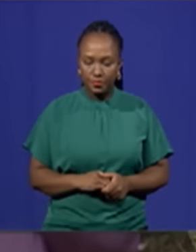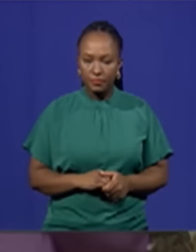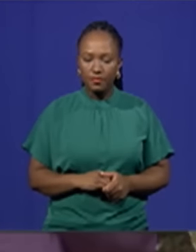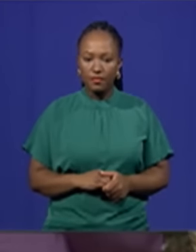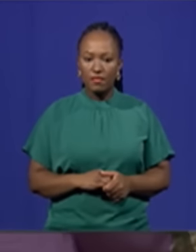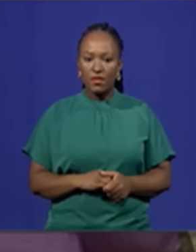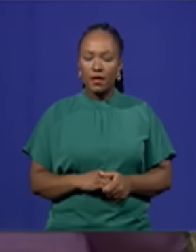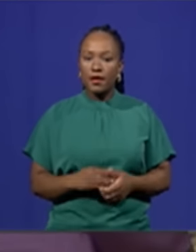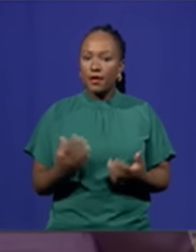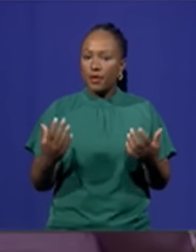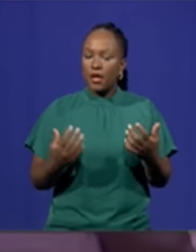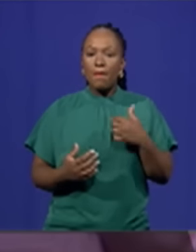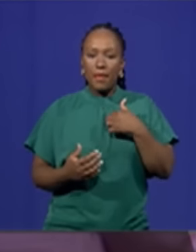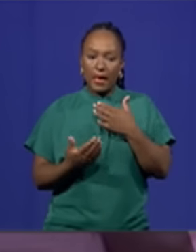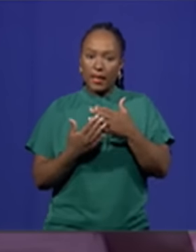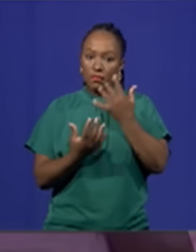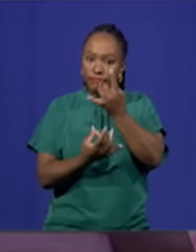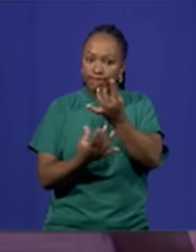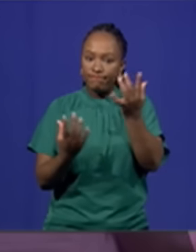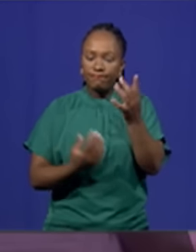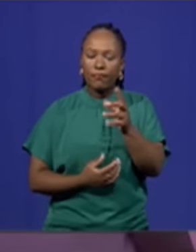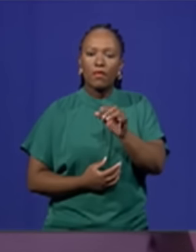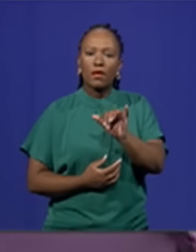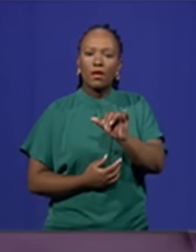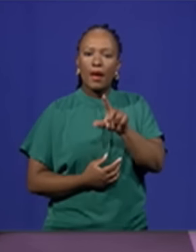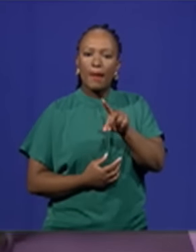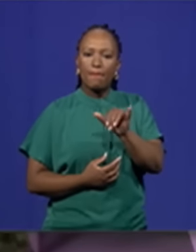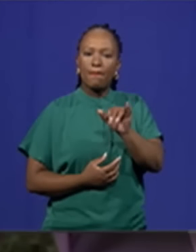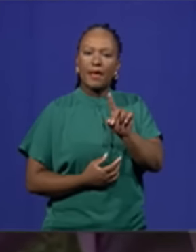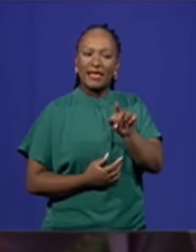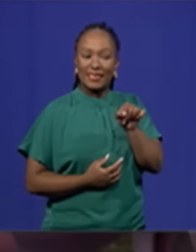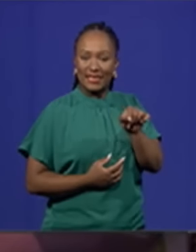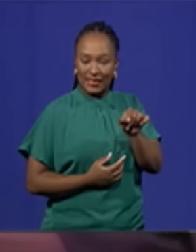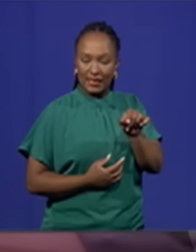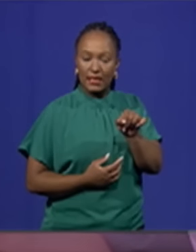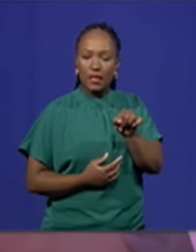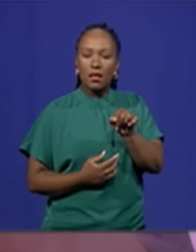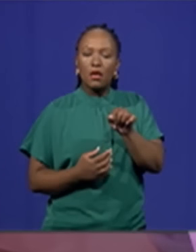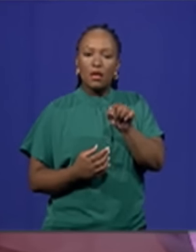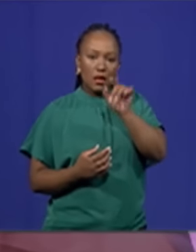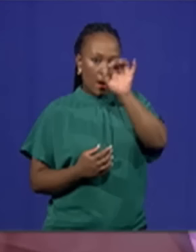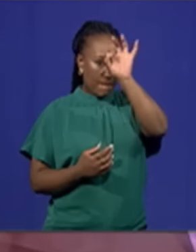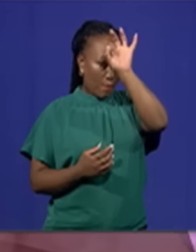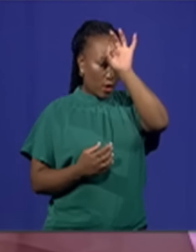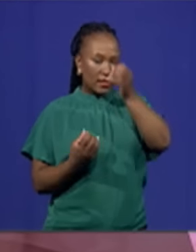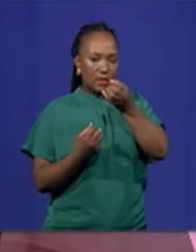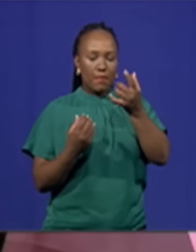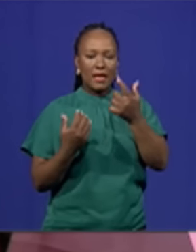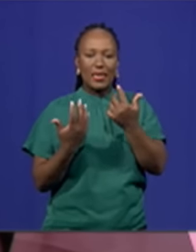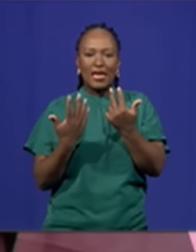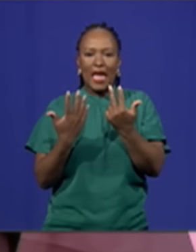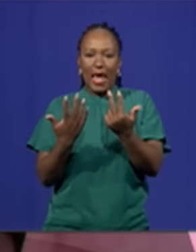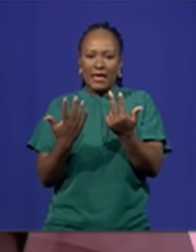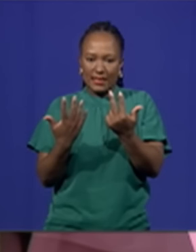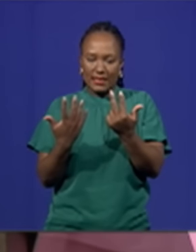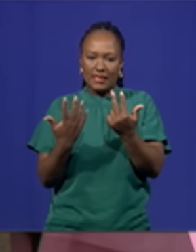that IPT had arrested 80 police officers earlier this morning. The police officers